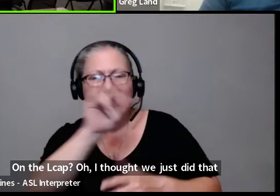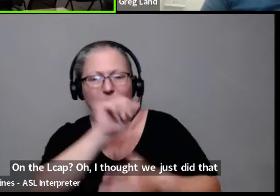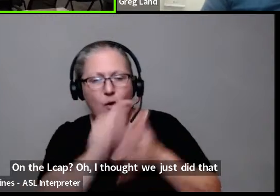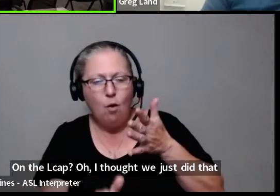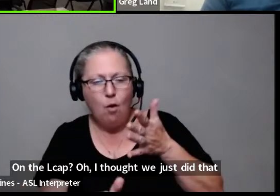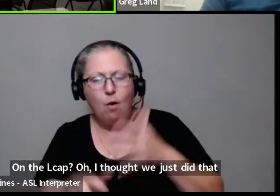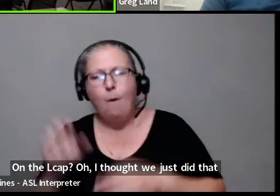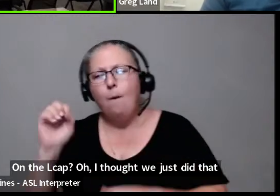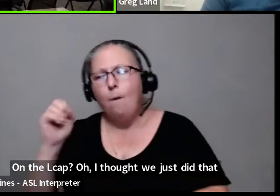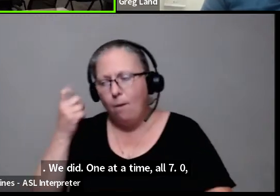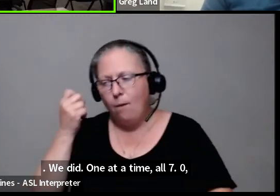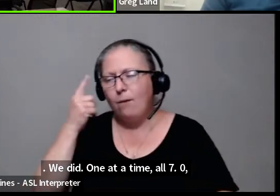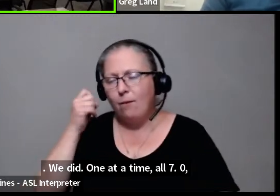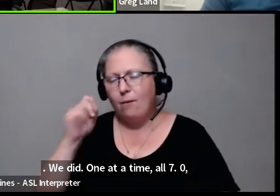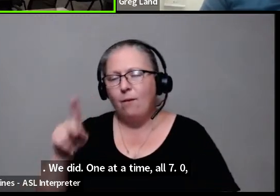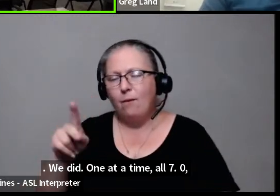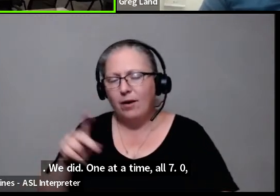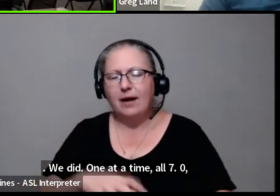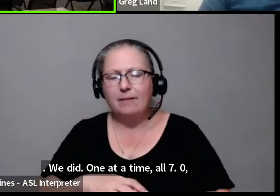gotcha. Yeah, yeah. Okay.